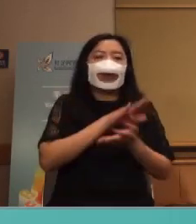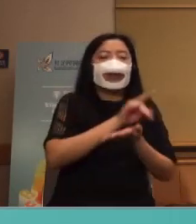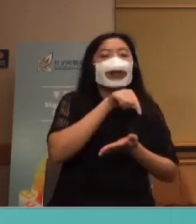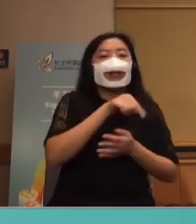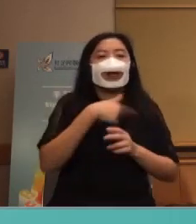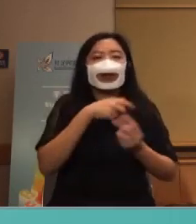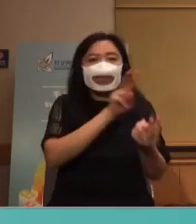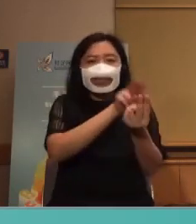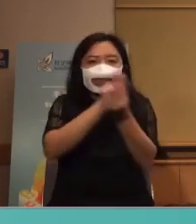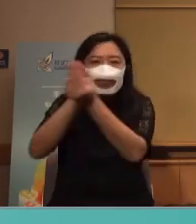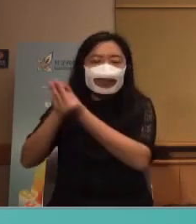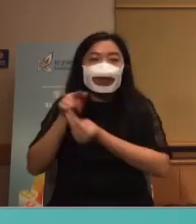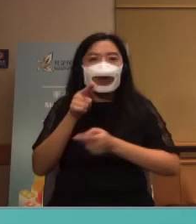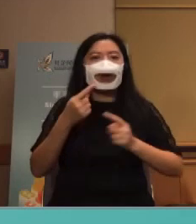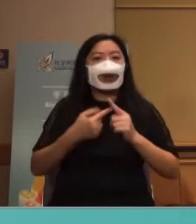market, like